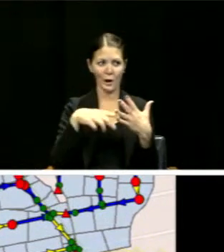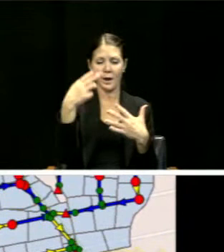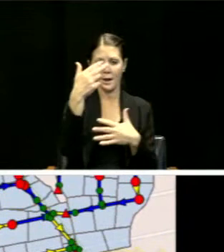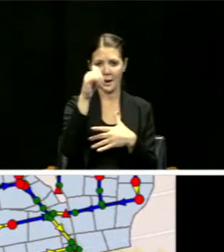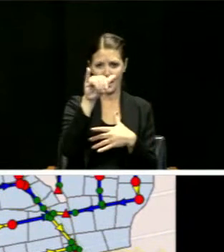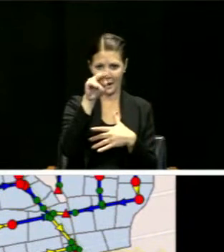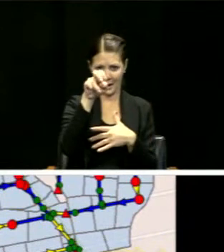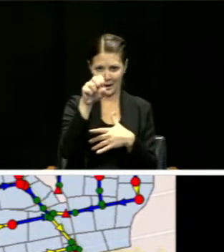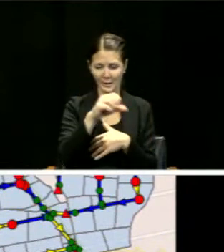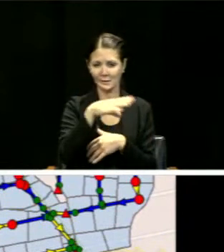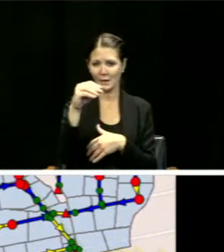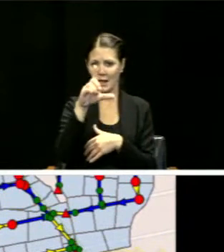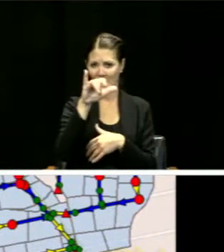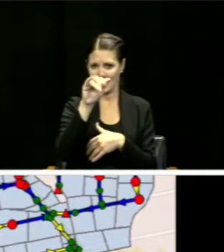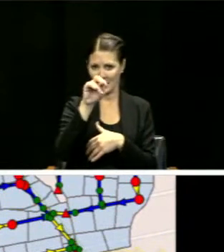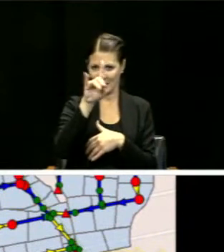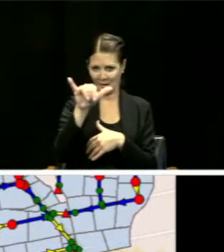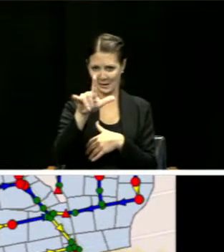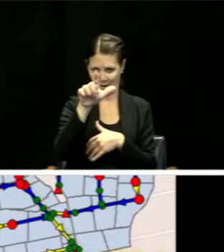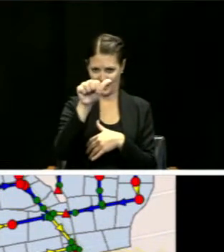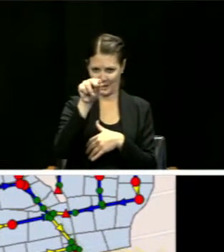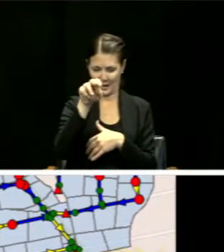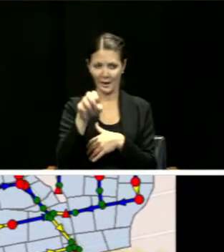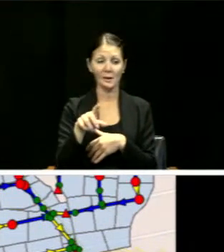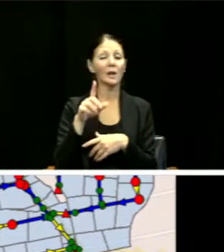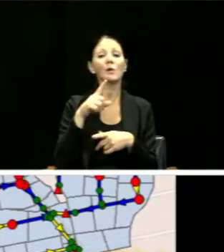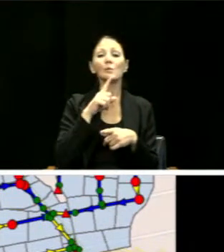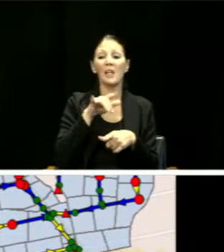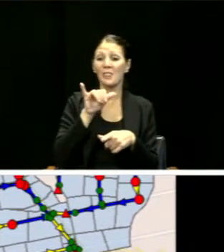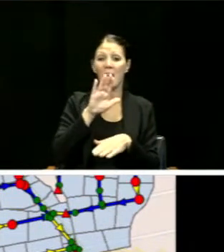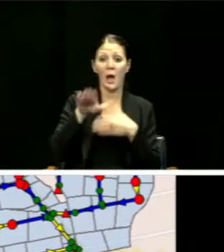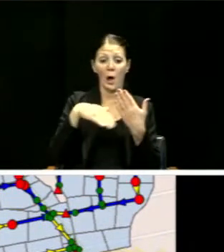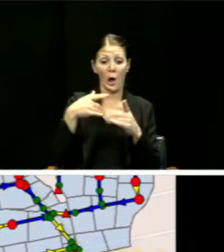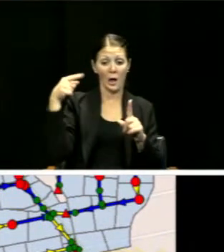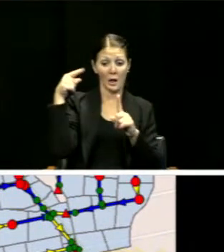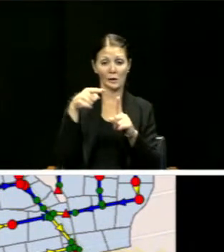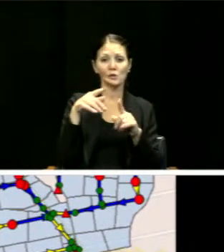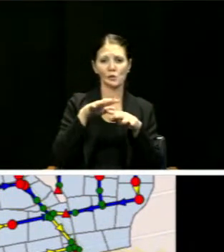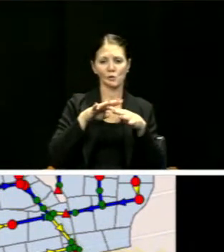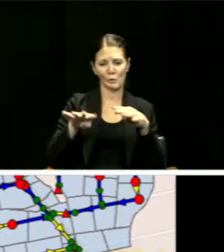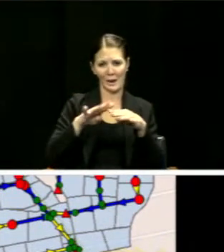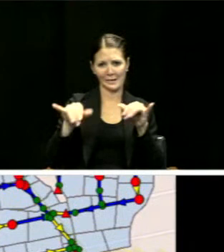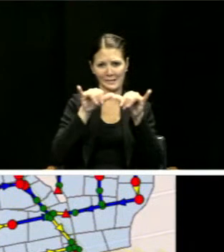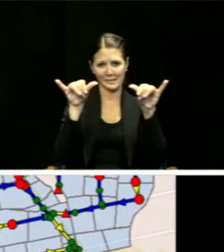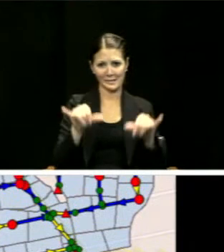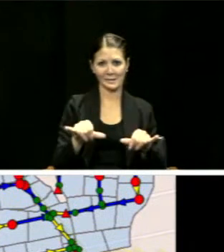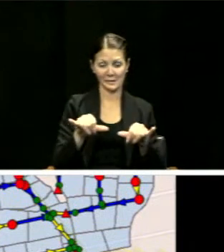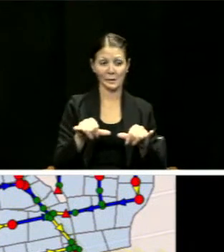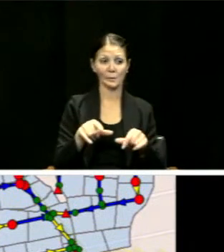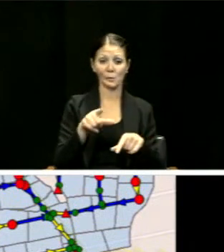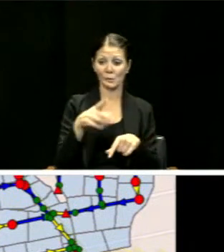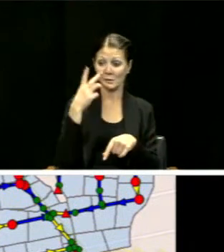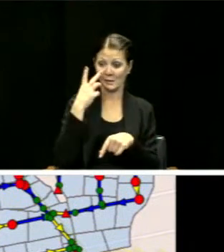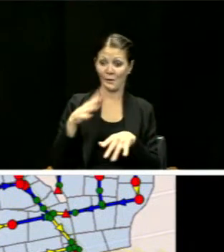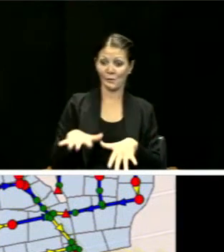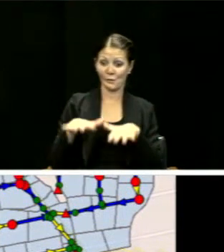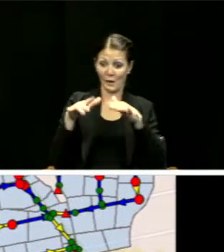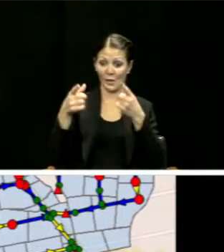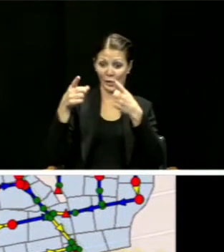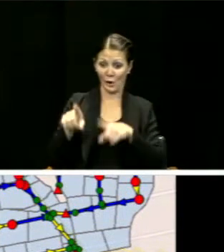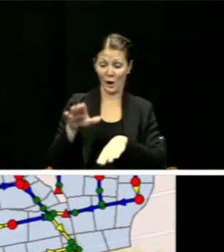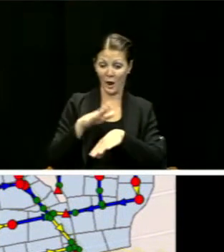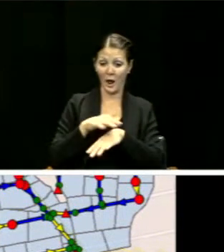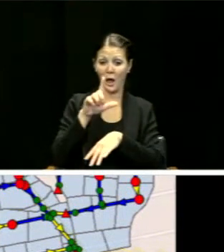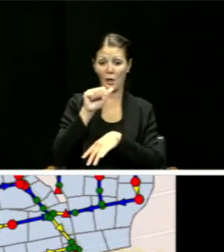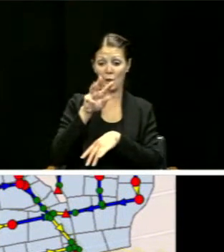And this is all just the drainage system. The flooding that occurs at Lindy Lane, Lawler, and Haynes under